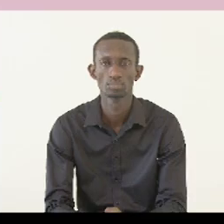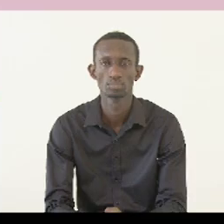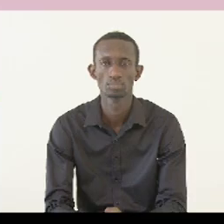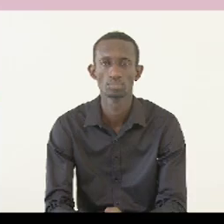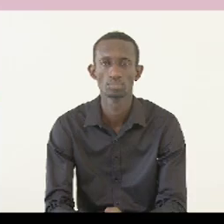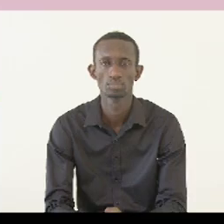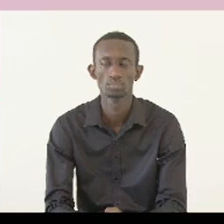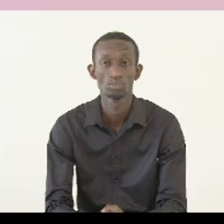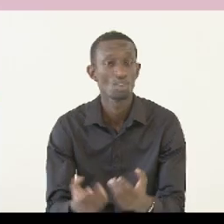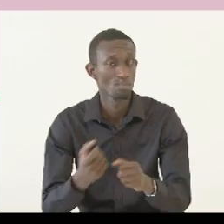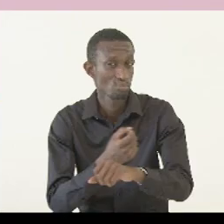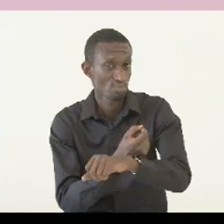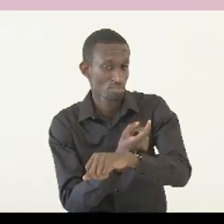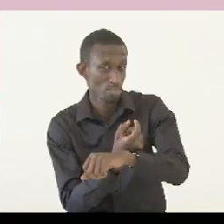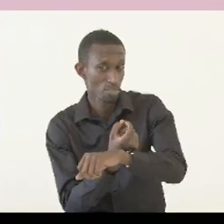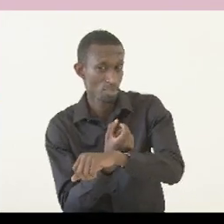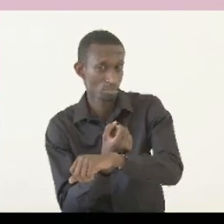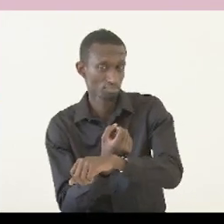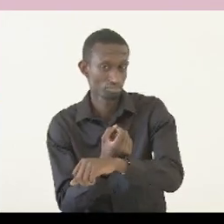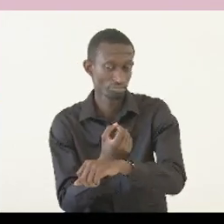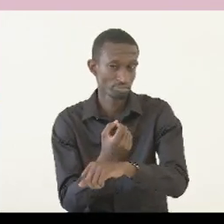You have 20 seconds remaining.